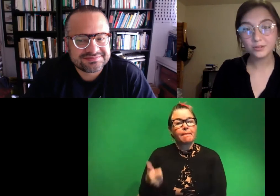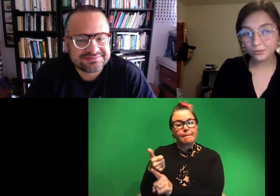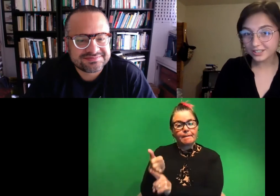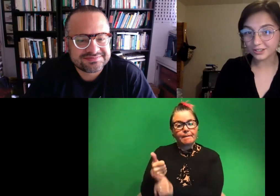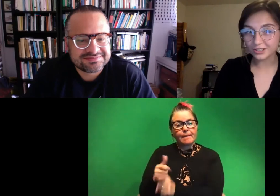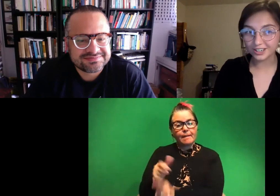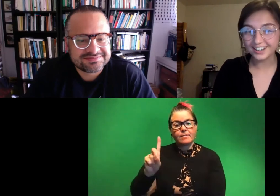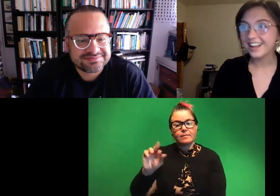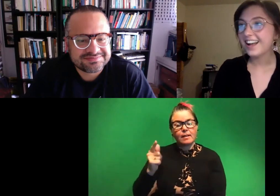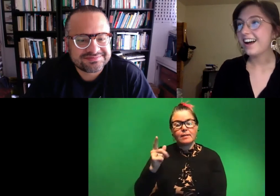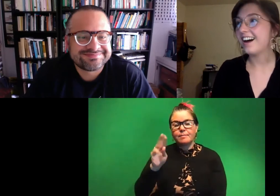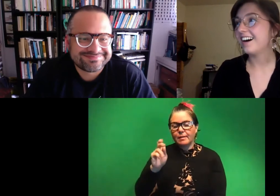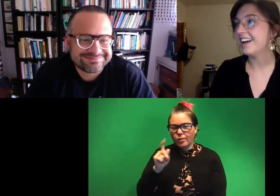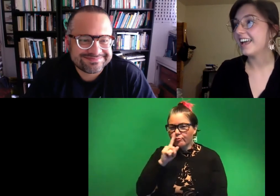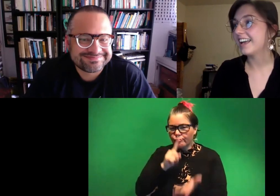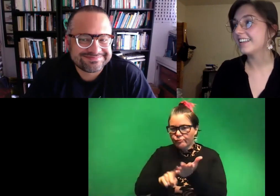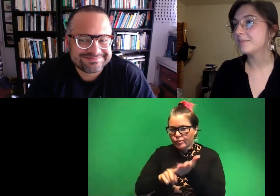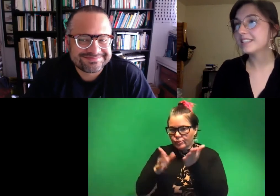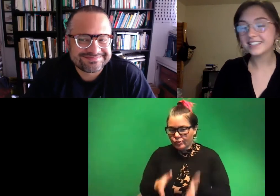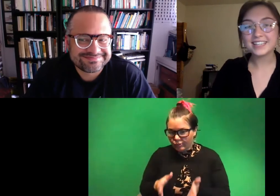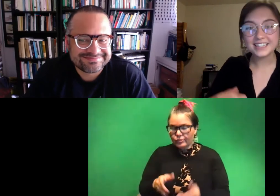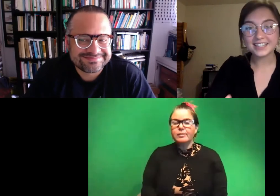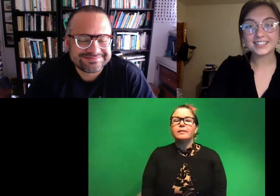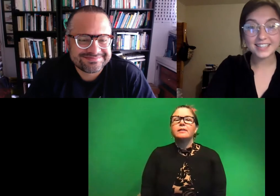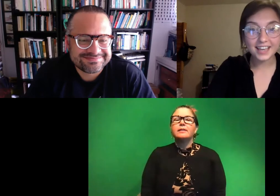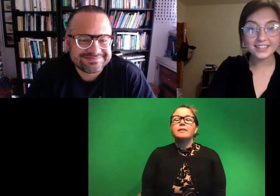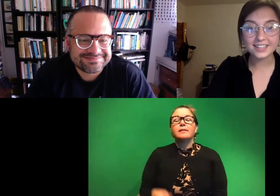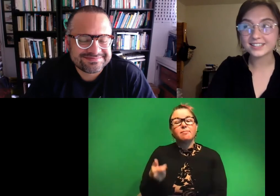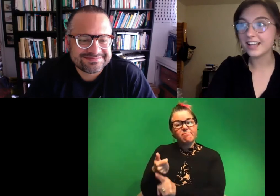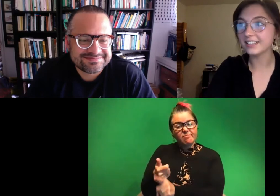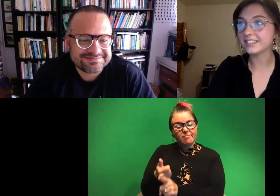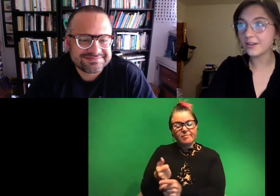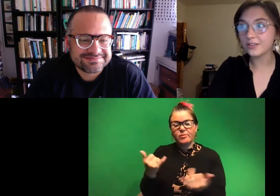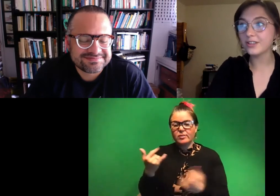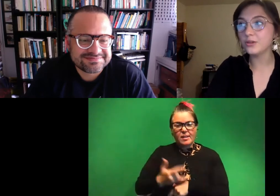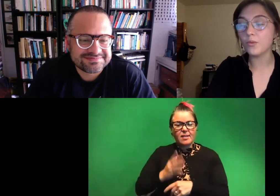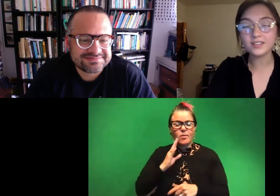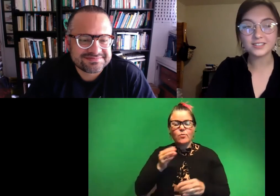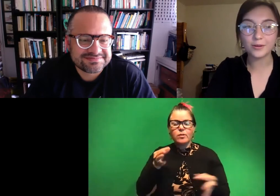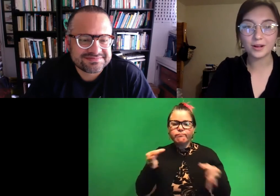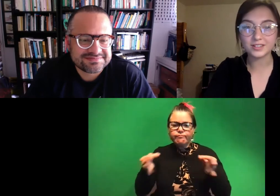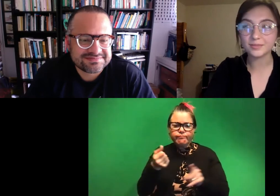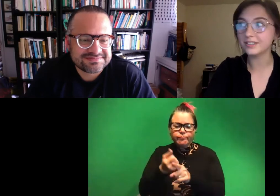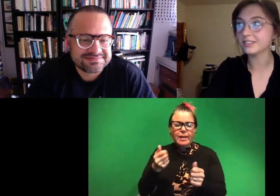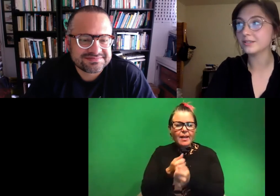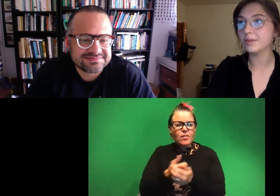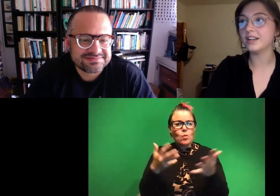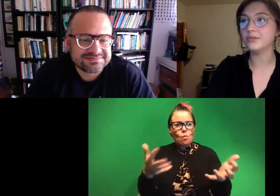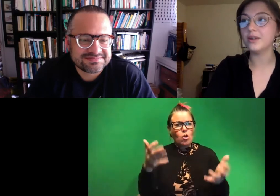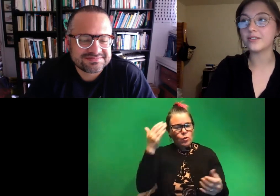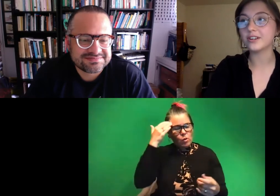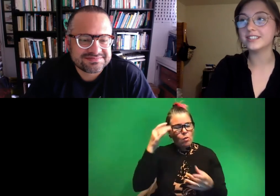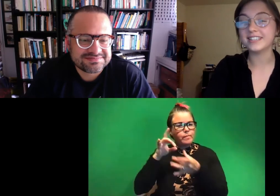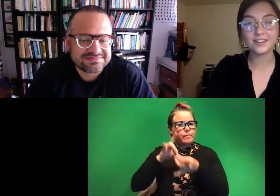dung beetle researcher, and basically he said today he's going to tell us everything you want to know about dung beetles, but